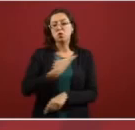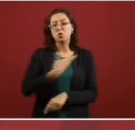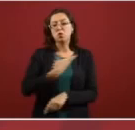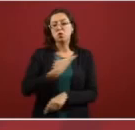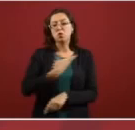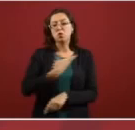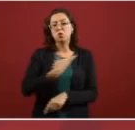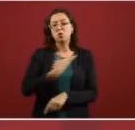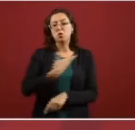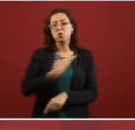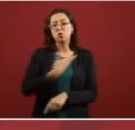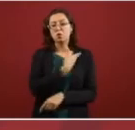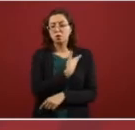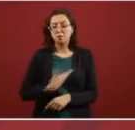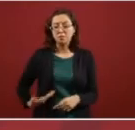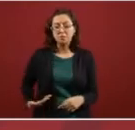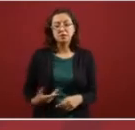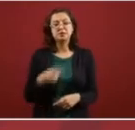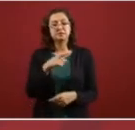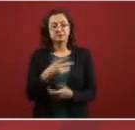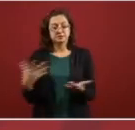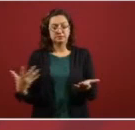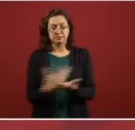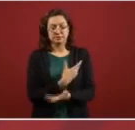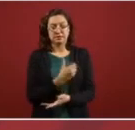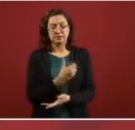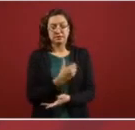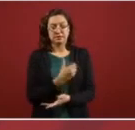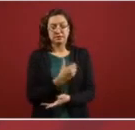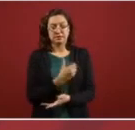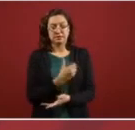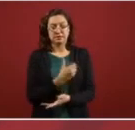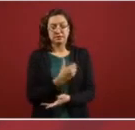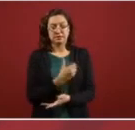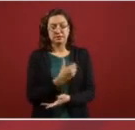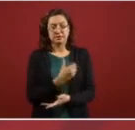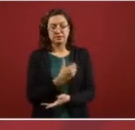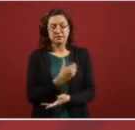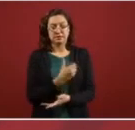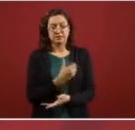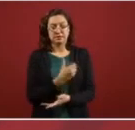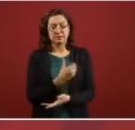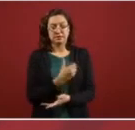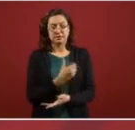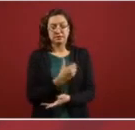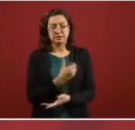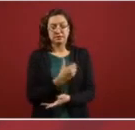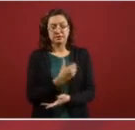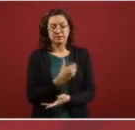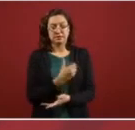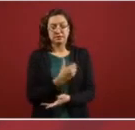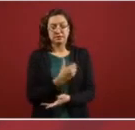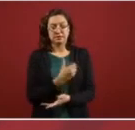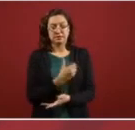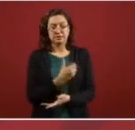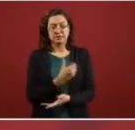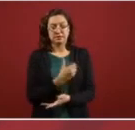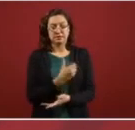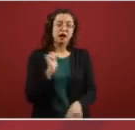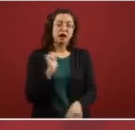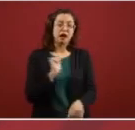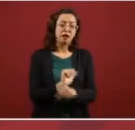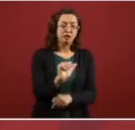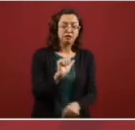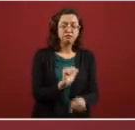and I'm very grateful. Su apoyo y su gentileza. For his support and his cordial